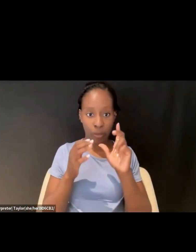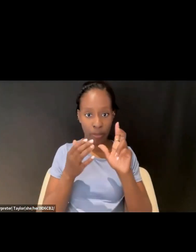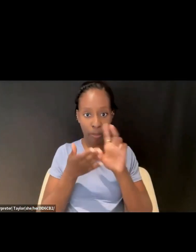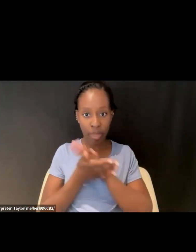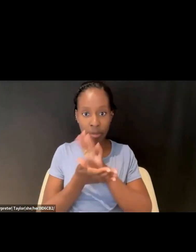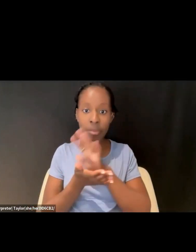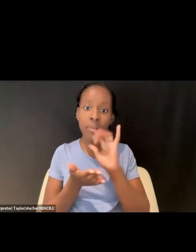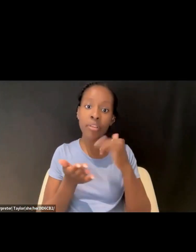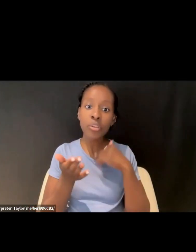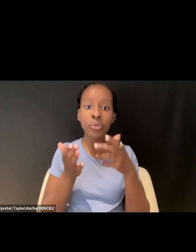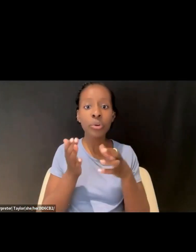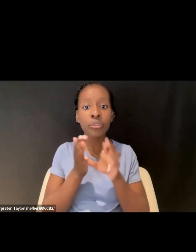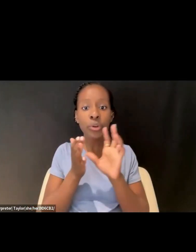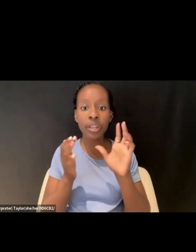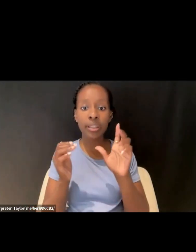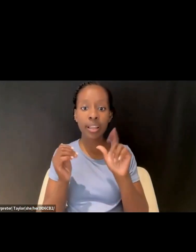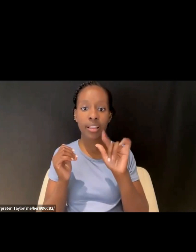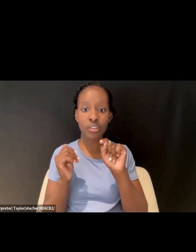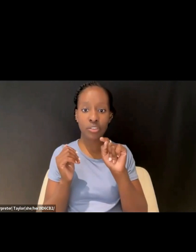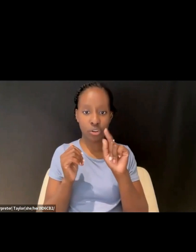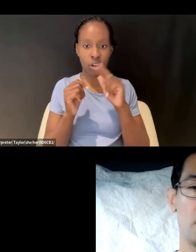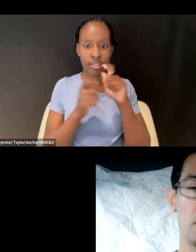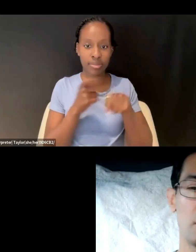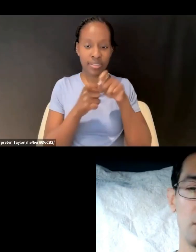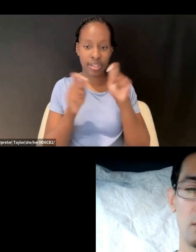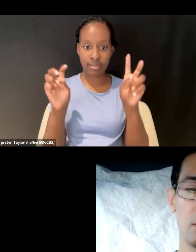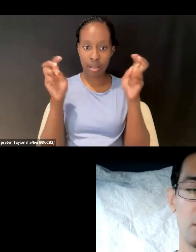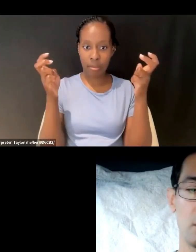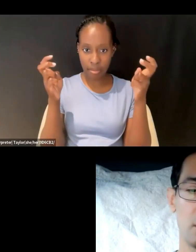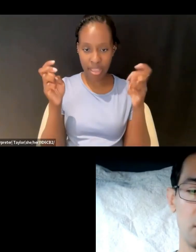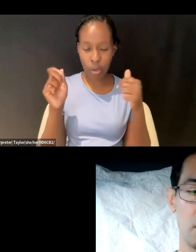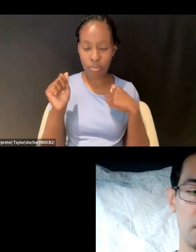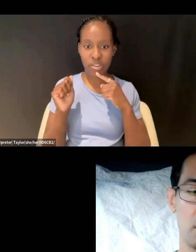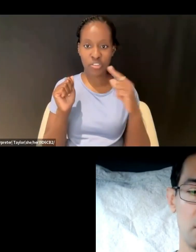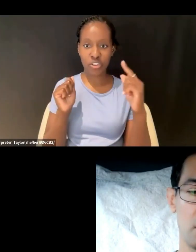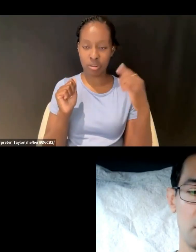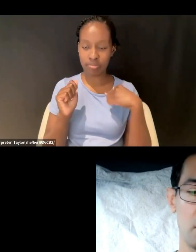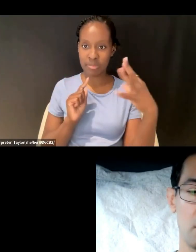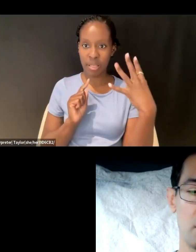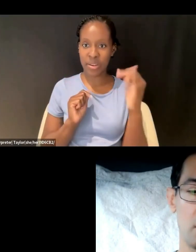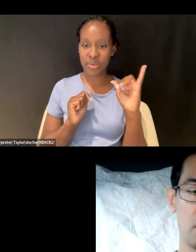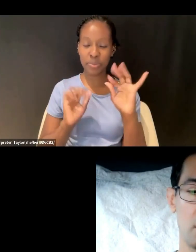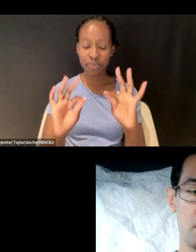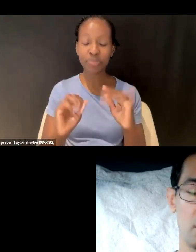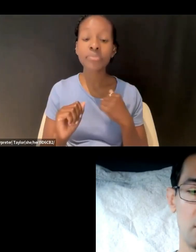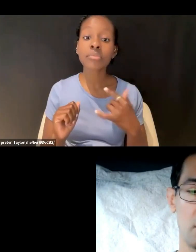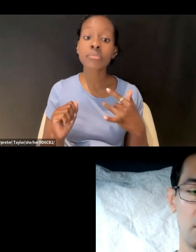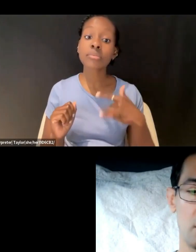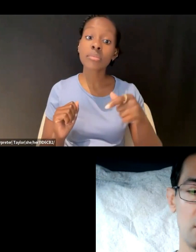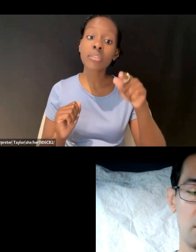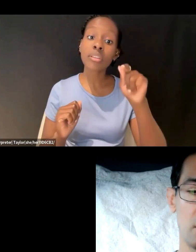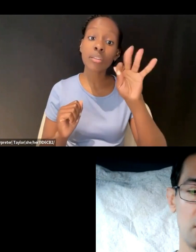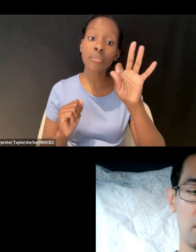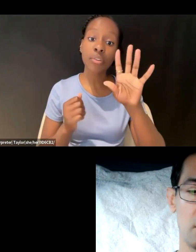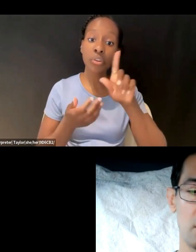me actually spotlight myself because I think I removed myself earlier. Typically, if you're, say, writing